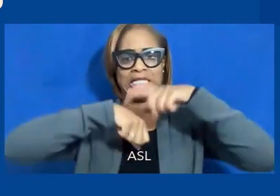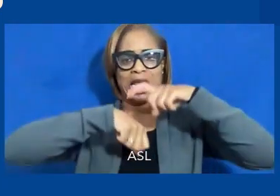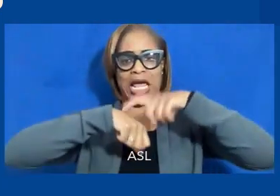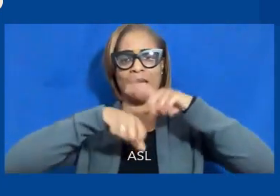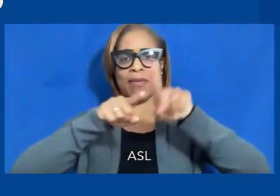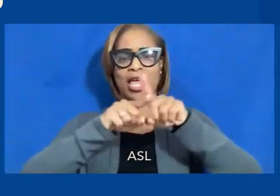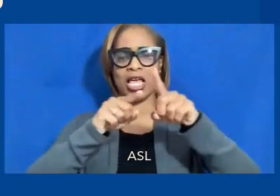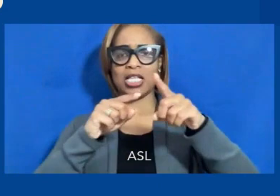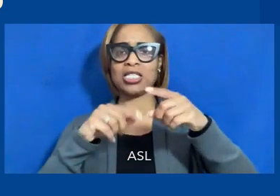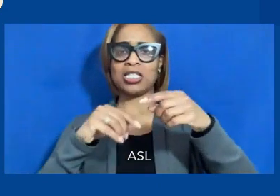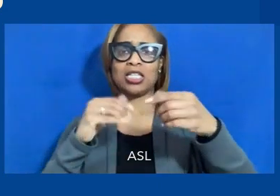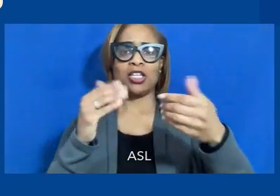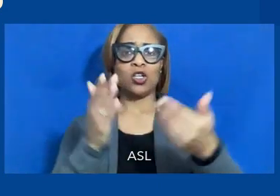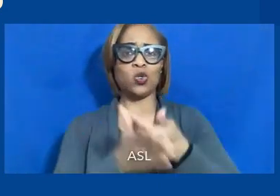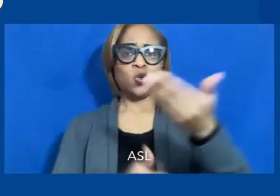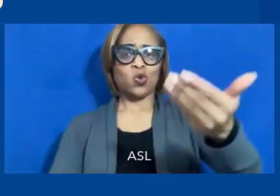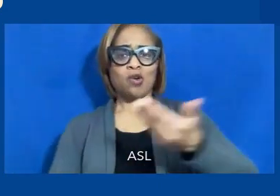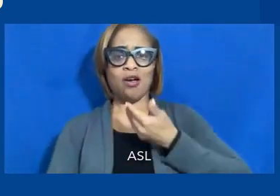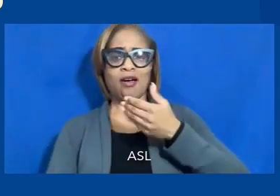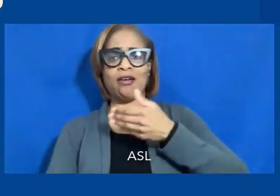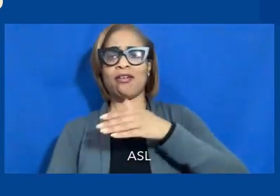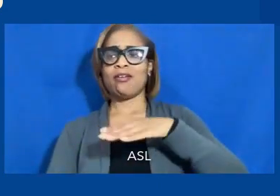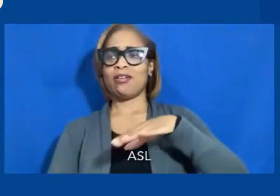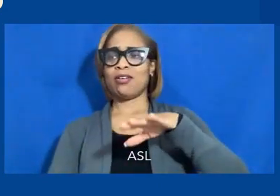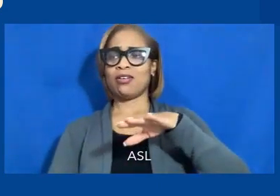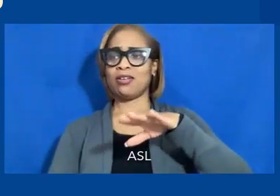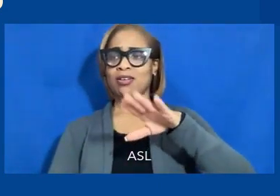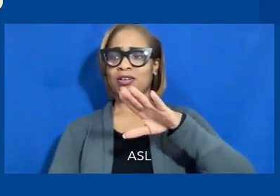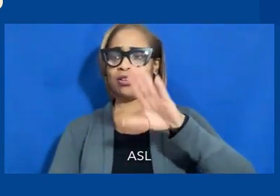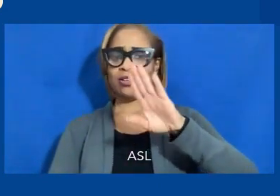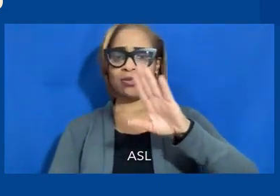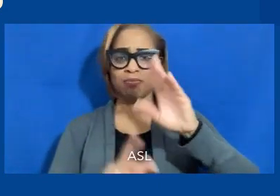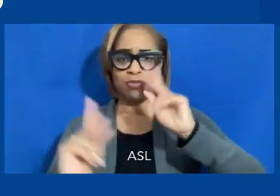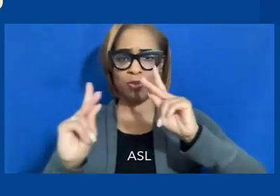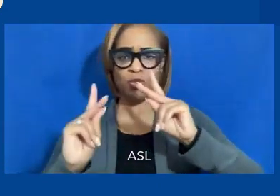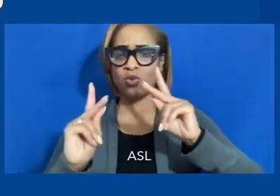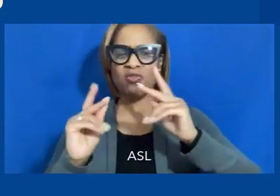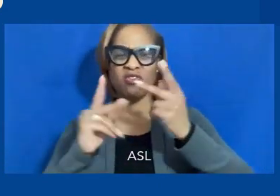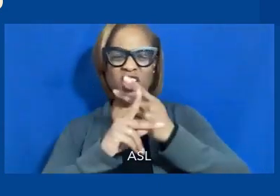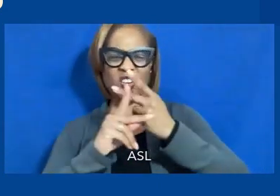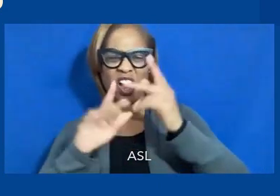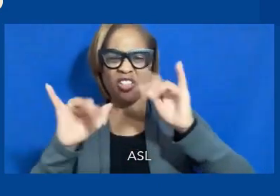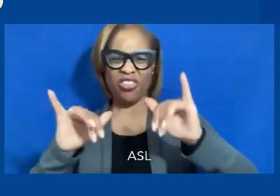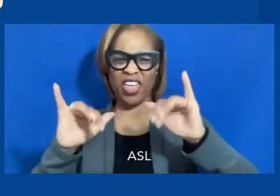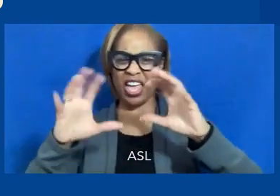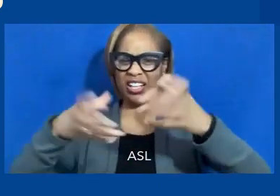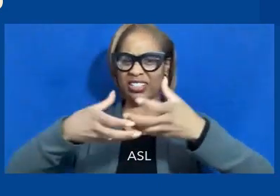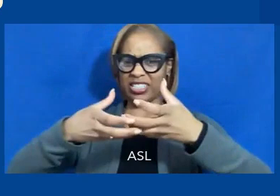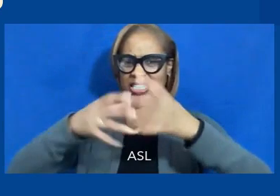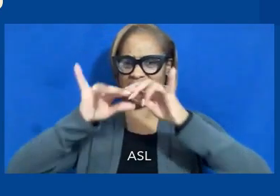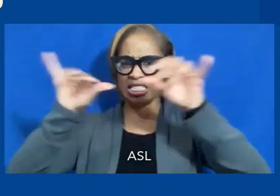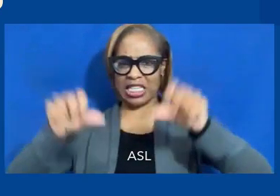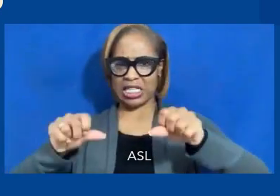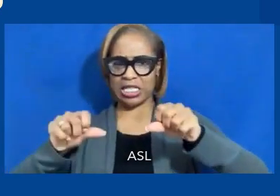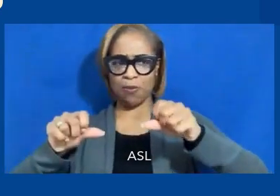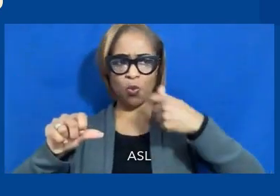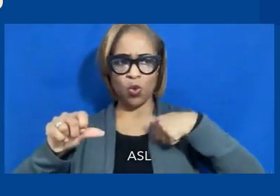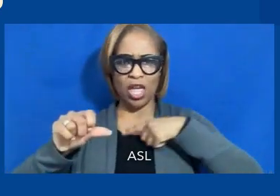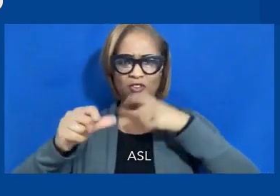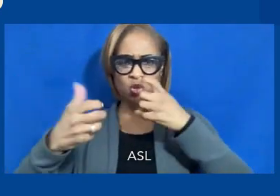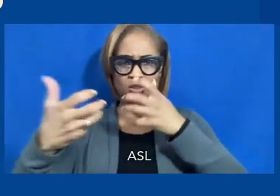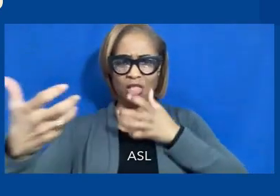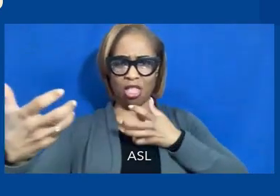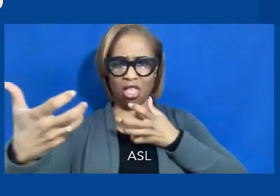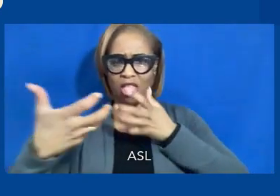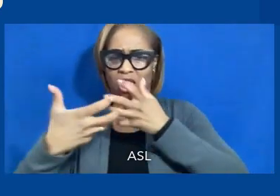hire DPs to, like, figure out what ecosystem we're coming into, because we have to kind of adapt to whatever that is. But, you know, with filmmaking